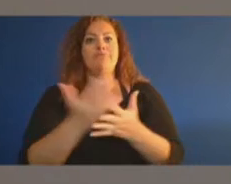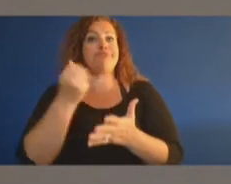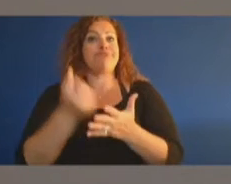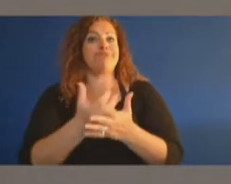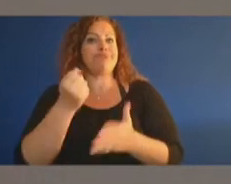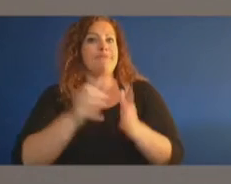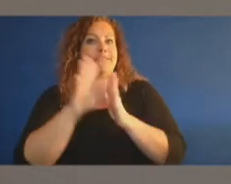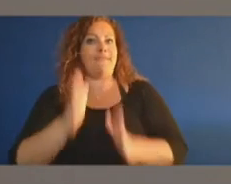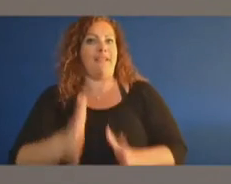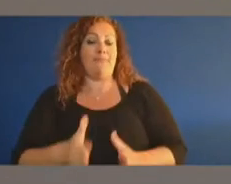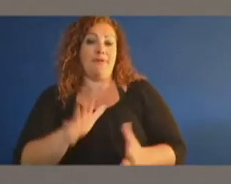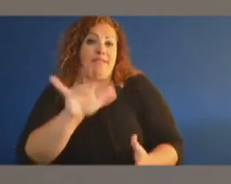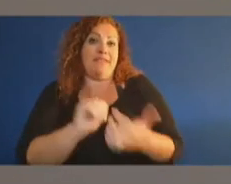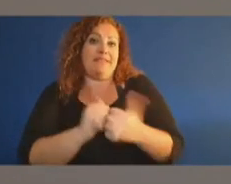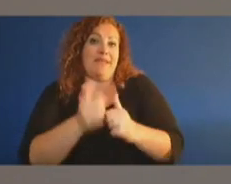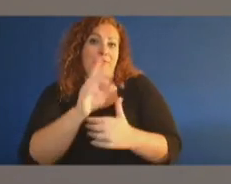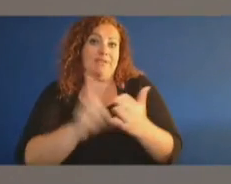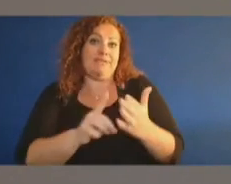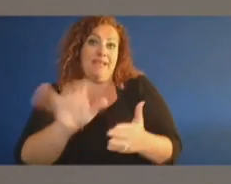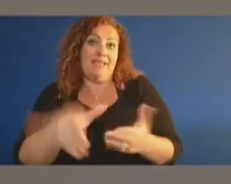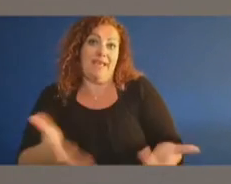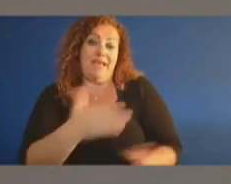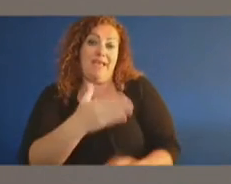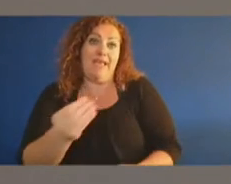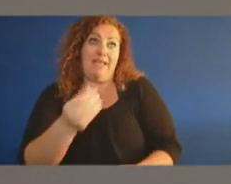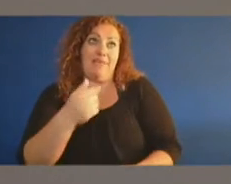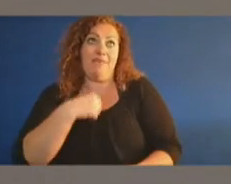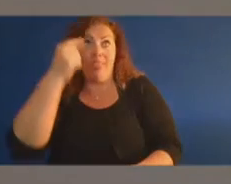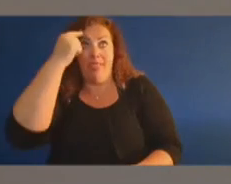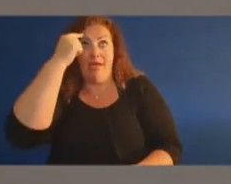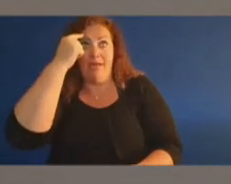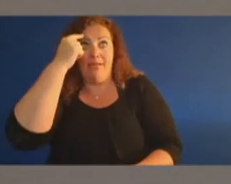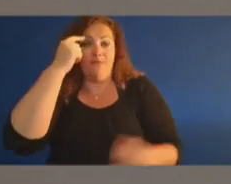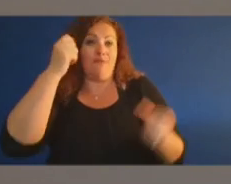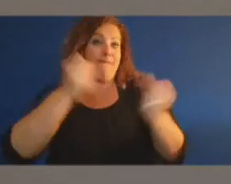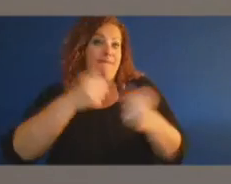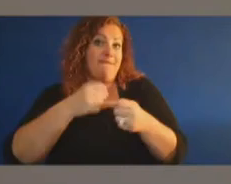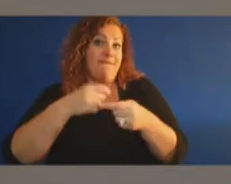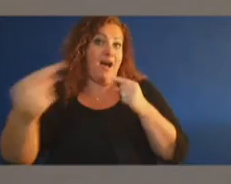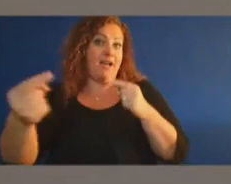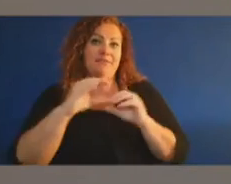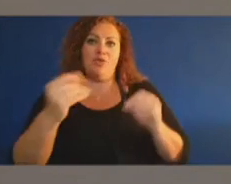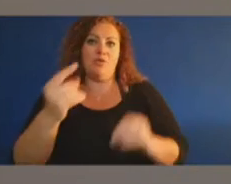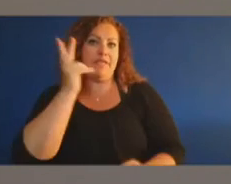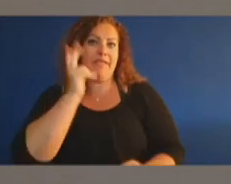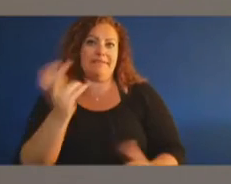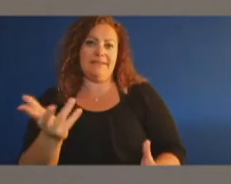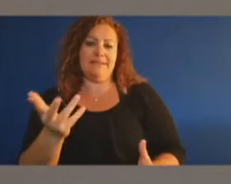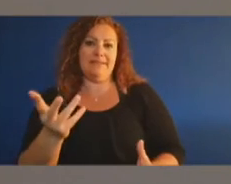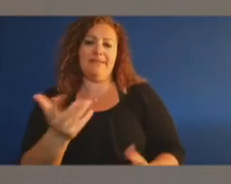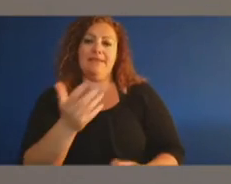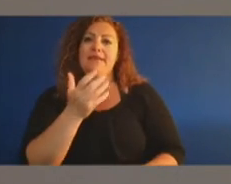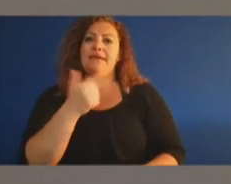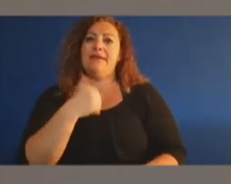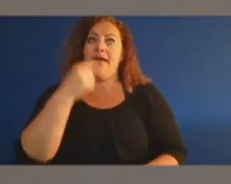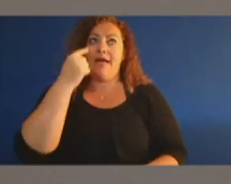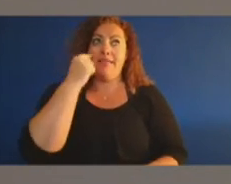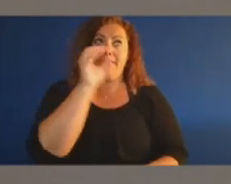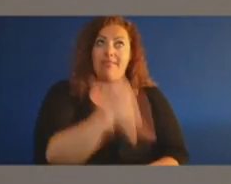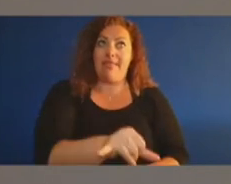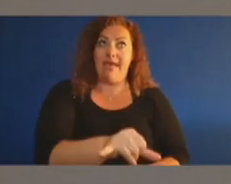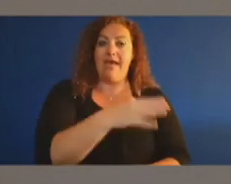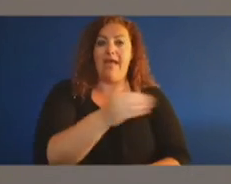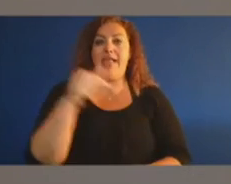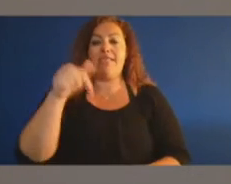and that's just how we designed it and we fought and no one listened so um so I think there's that and then I think this is